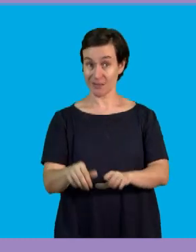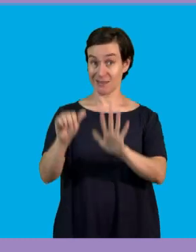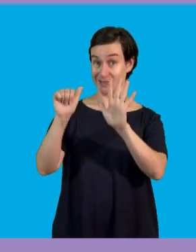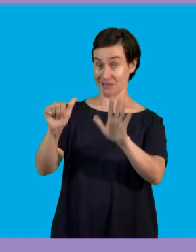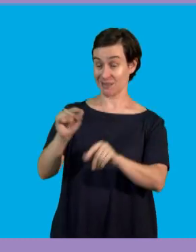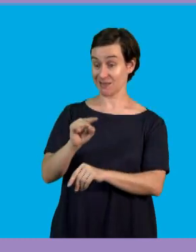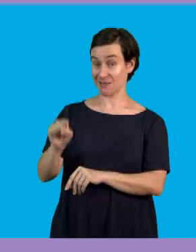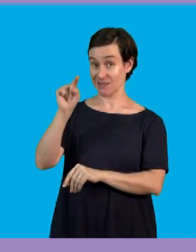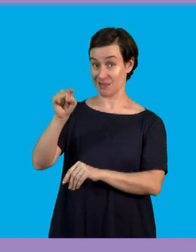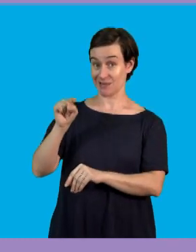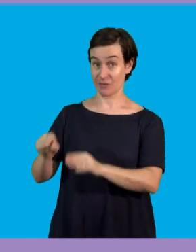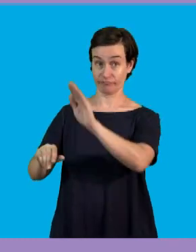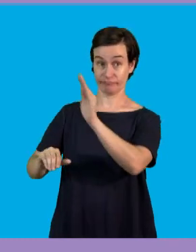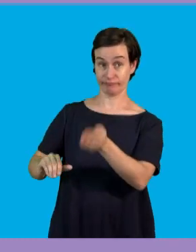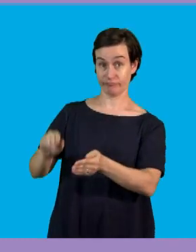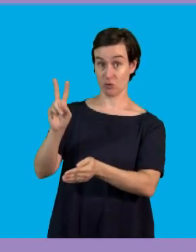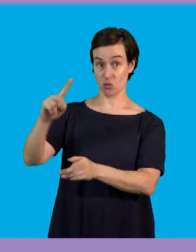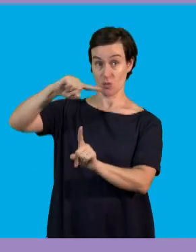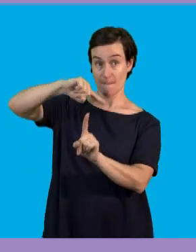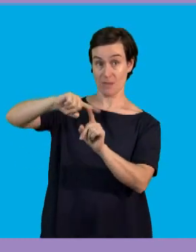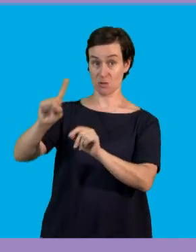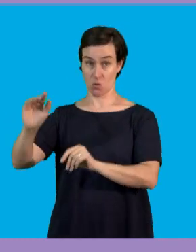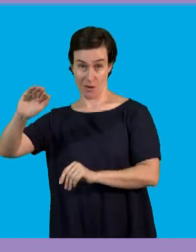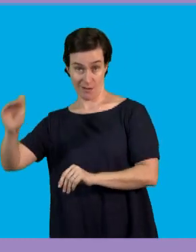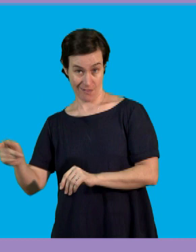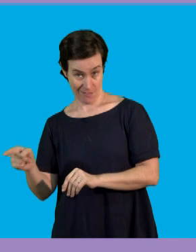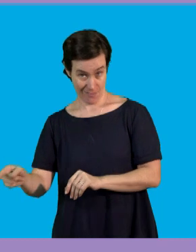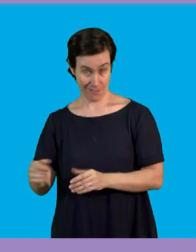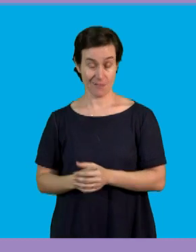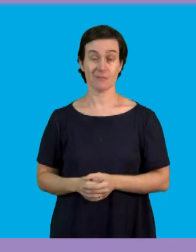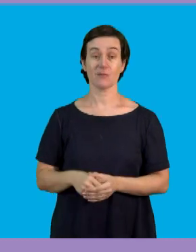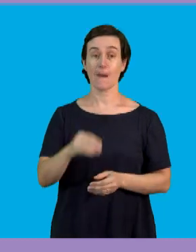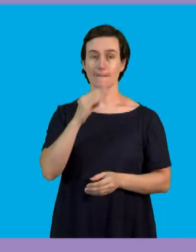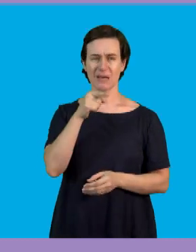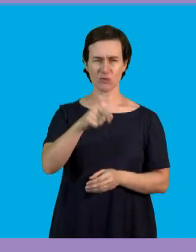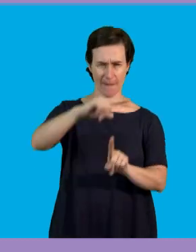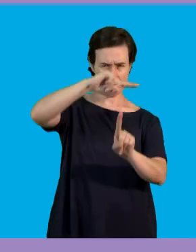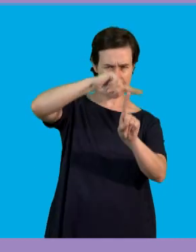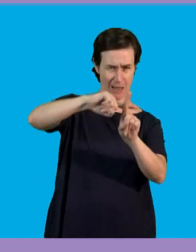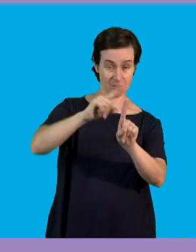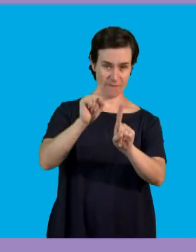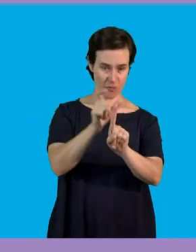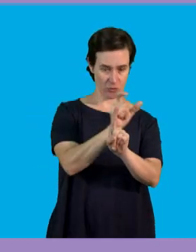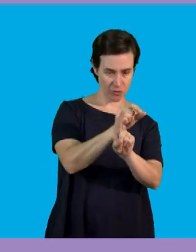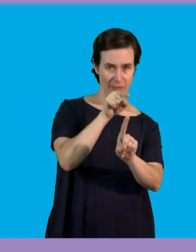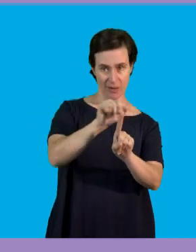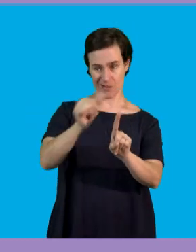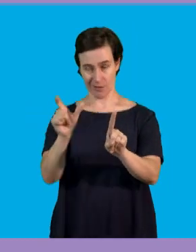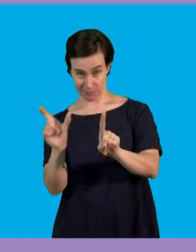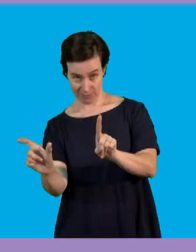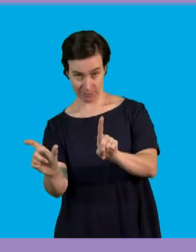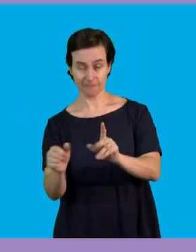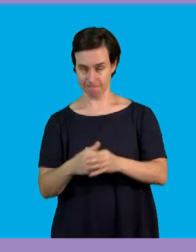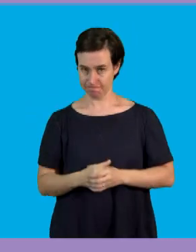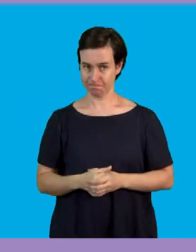by, and in brackets, we have a 2 plus 3. So we are going to work on either sides of that addition. This is going